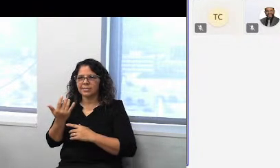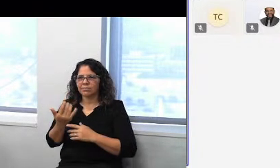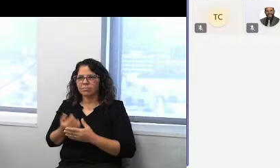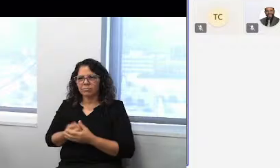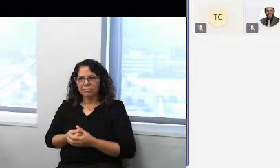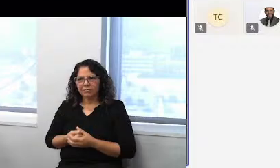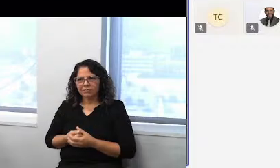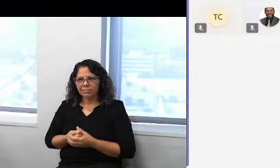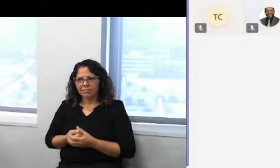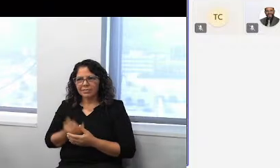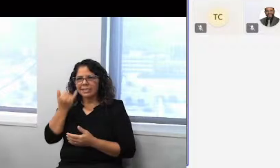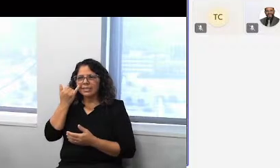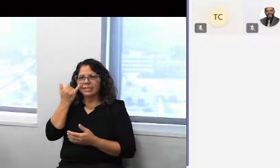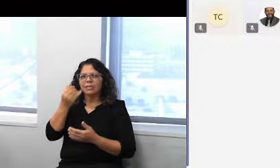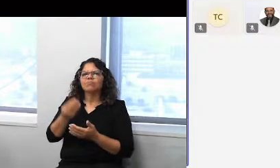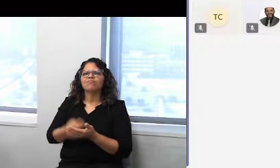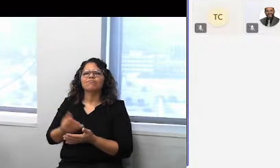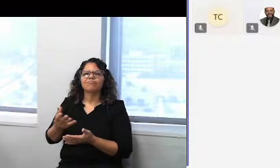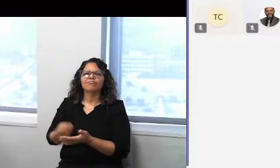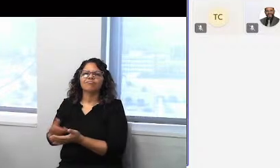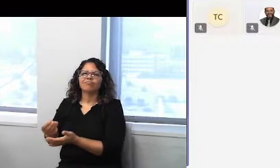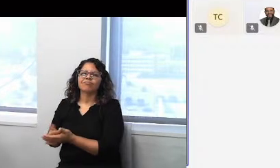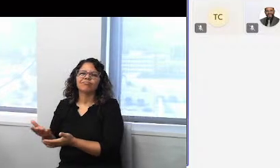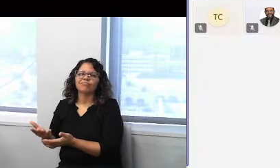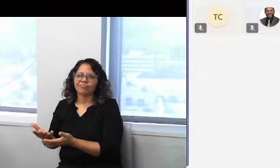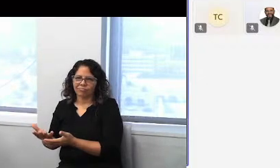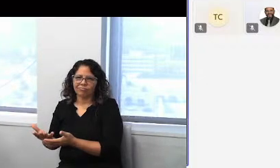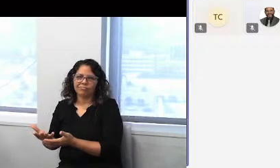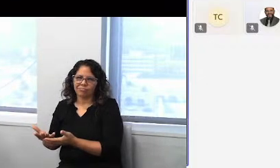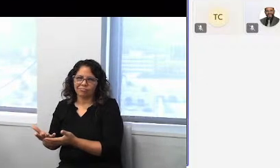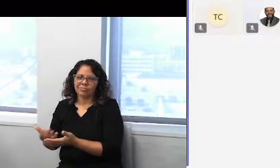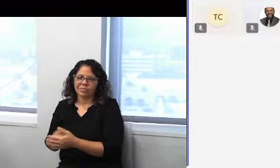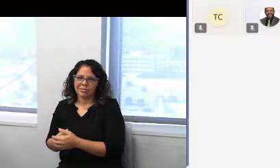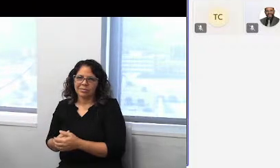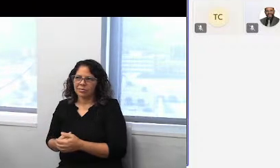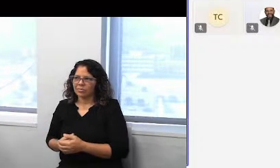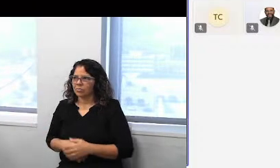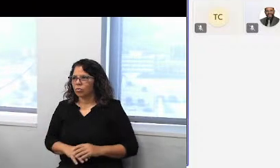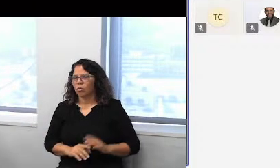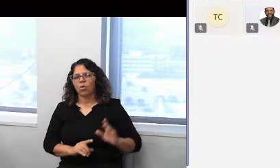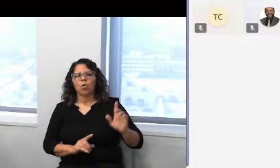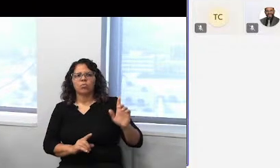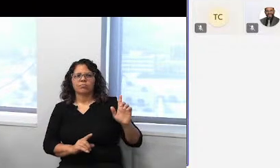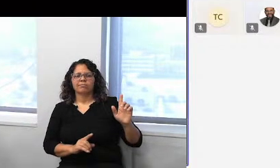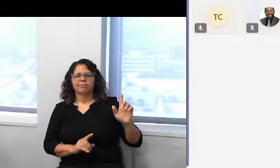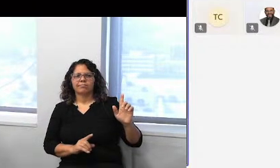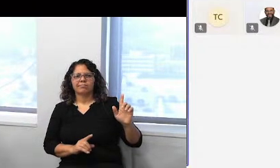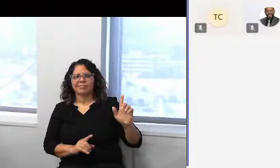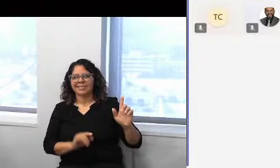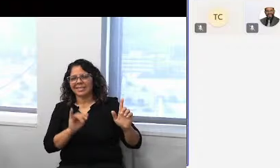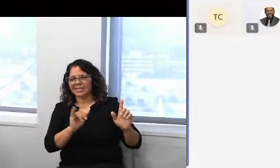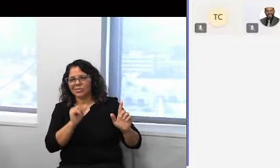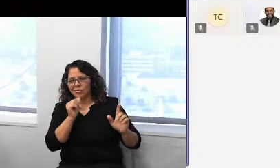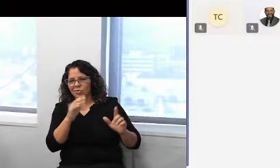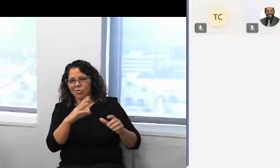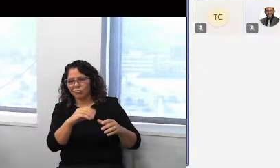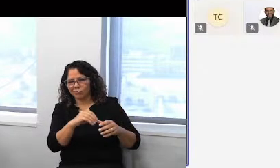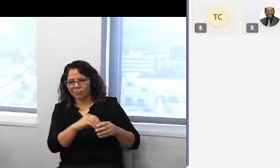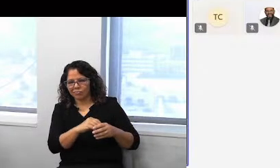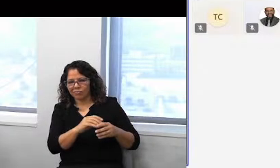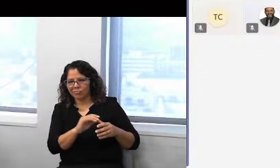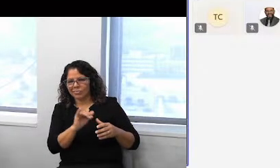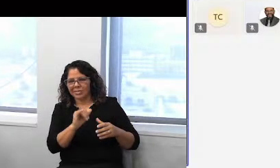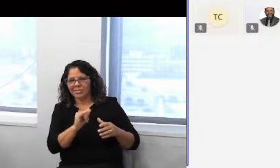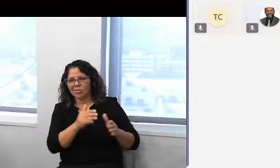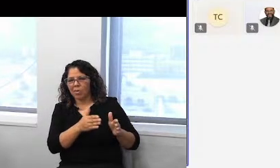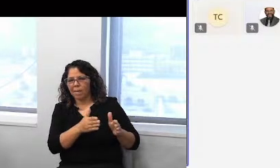objection? Objection as to relevance. This type of planning scenarios are discussed in the IRP. I state that for the record.